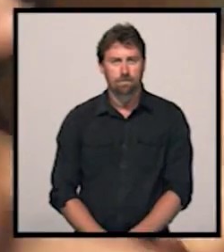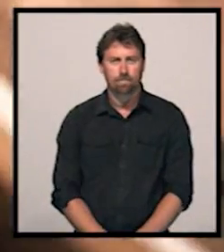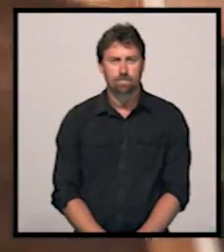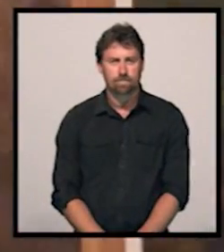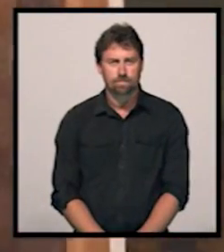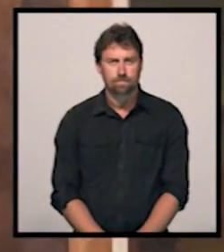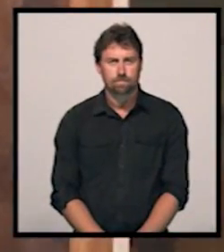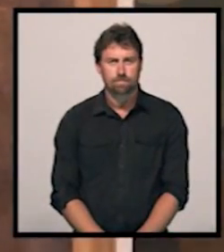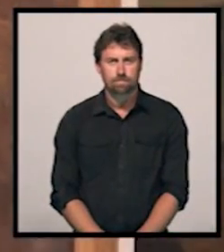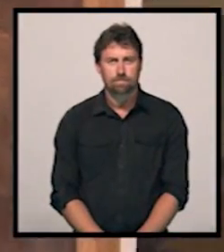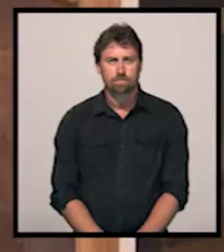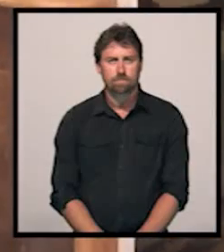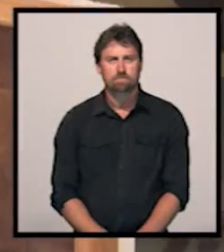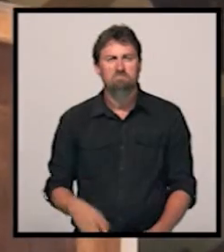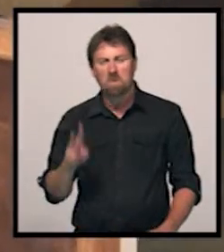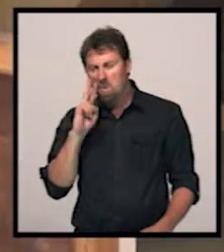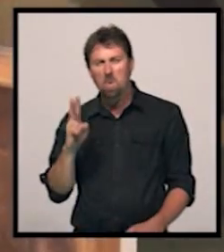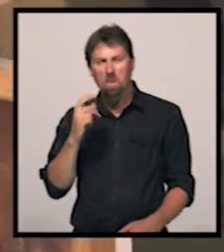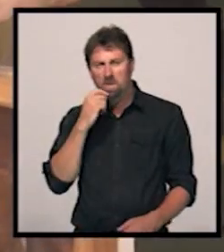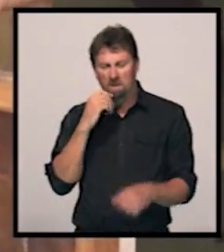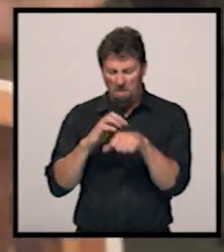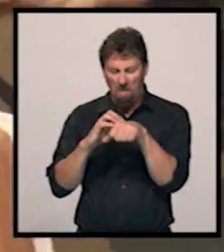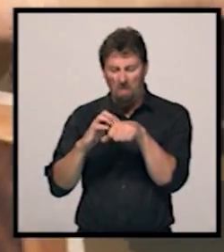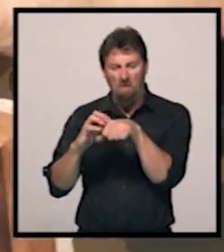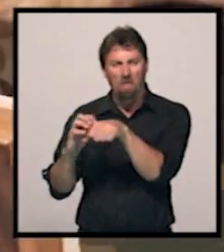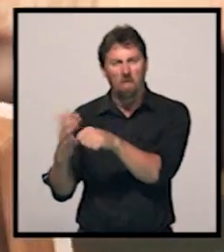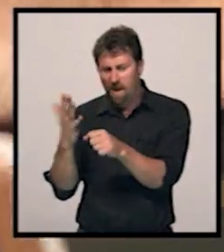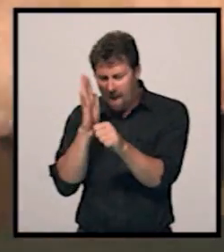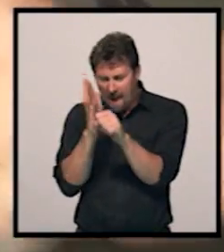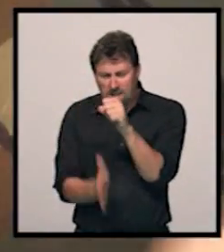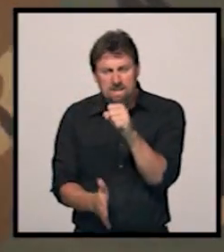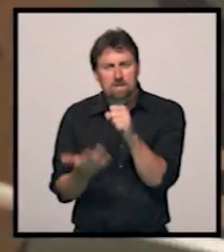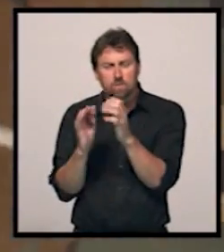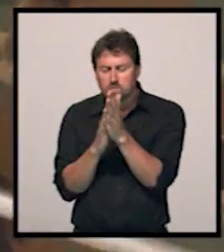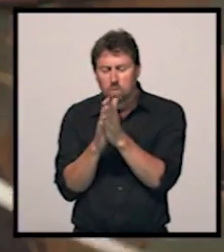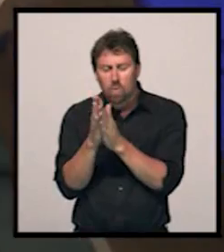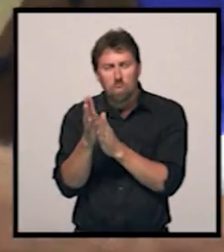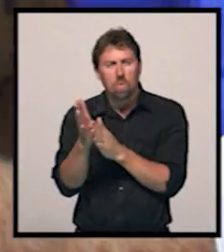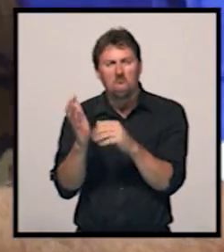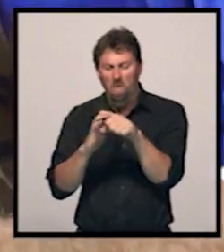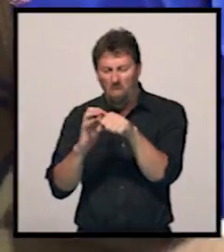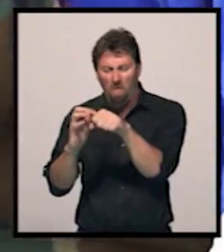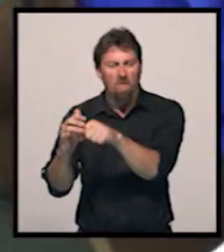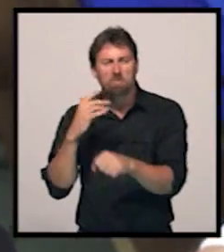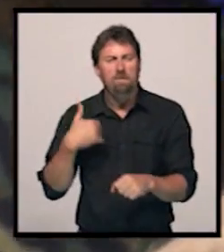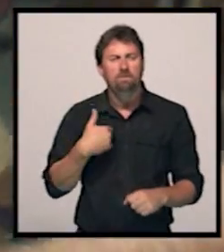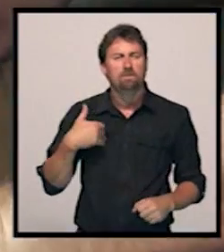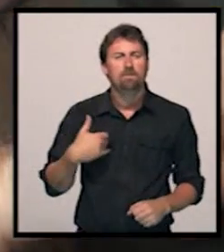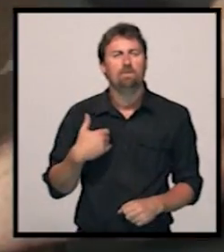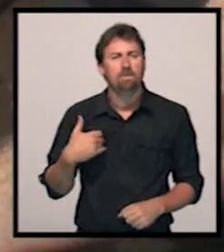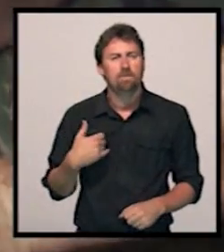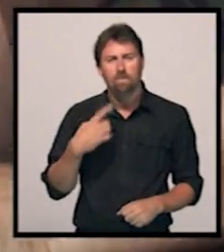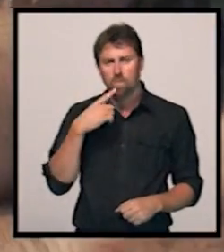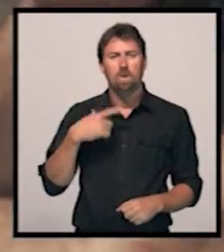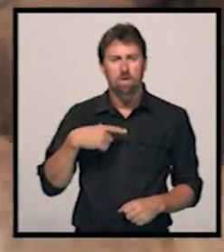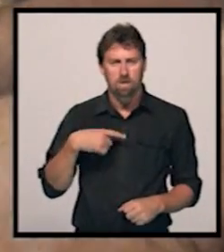You'll notice that this is a little bit rough where the cut is, and the reason for that is because the